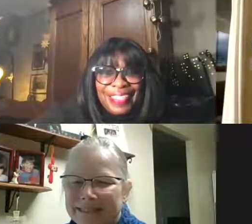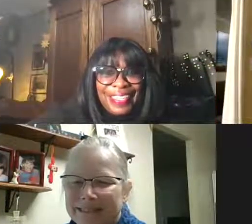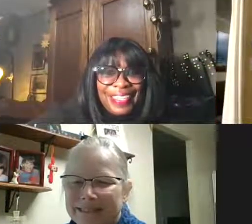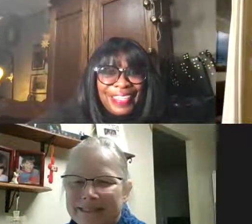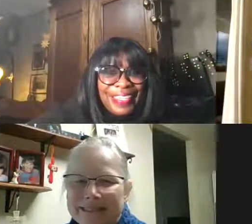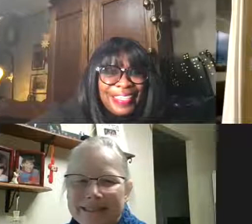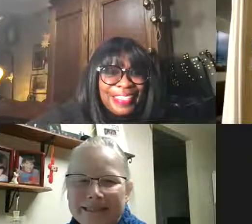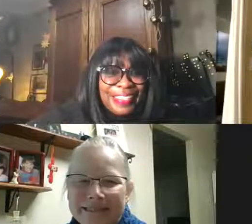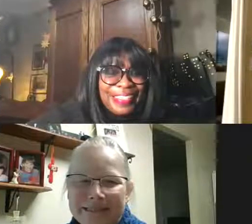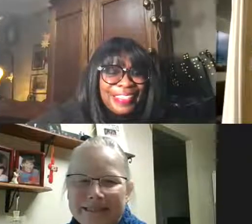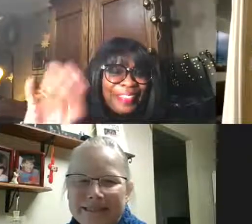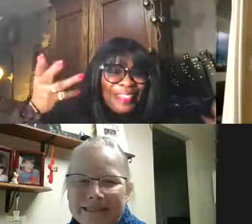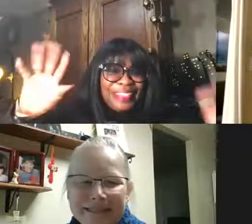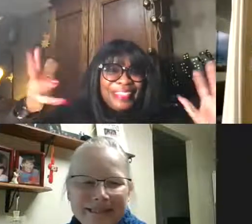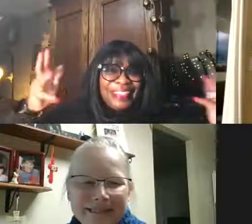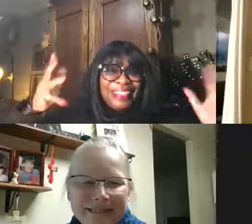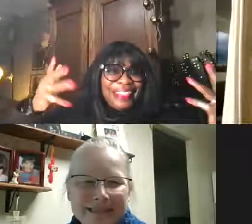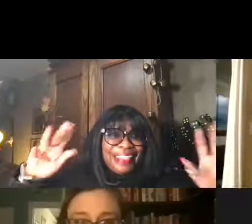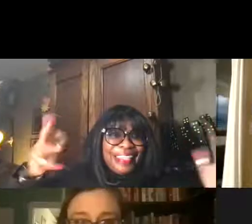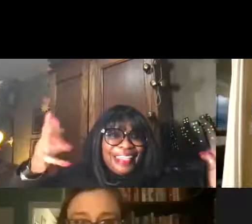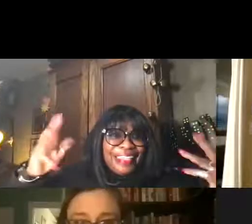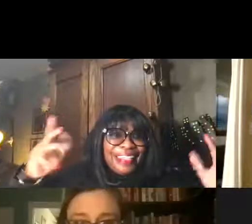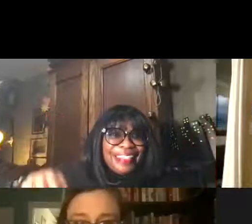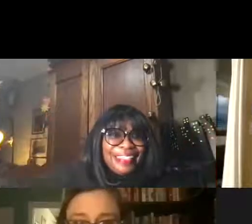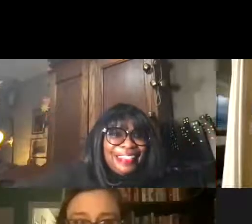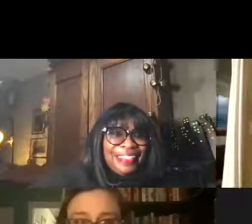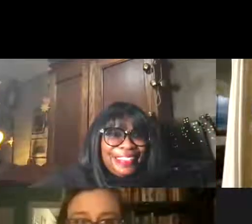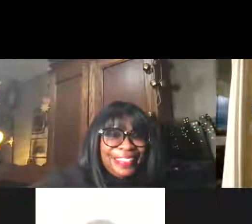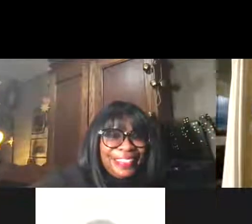Thank you, everyone. The evaluation's in the chat.